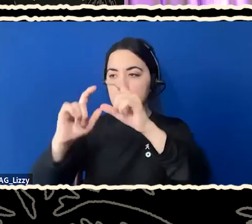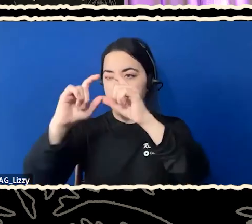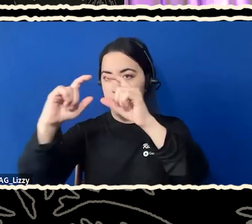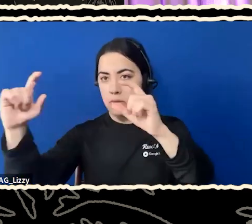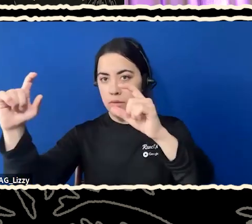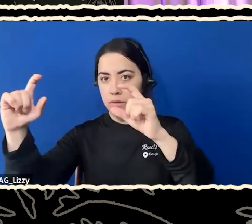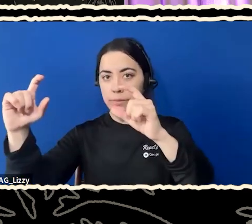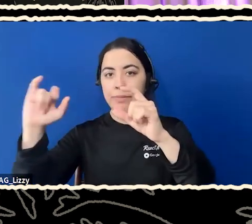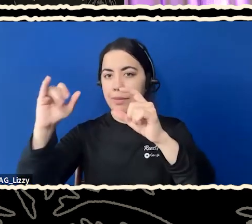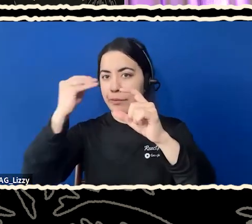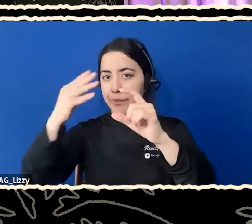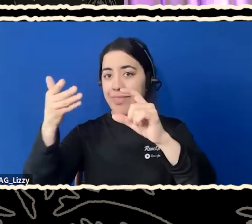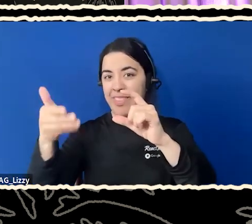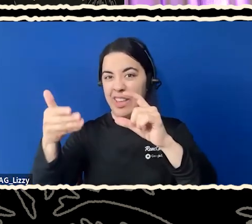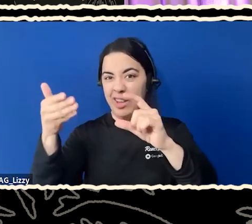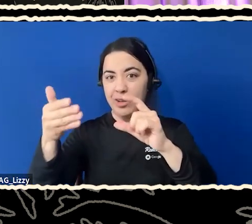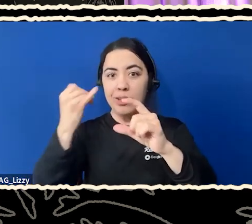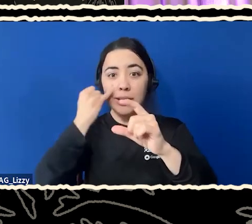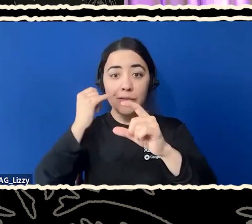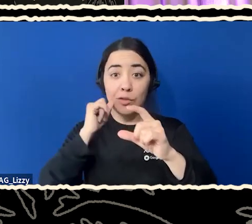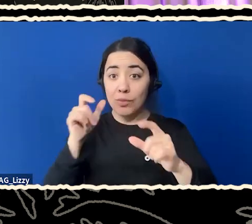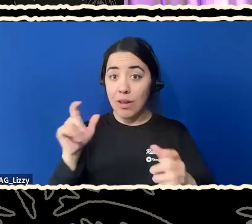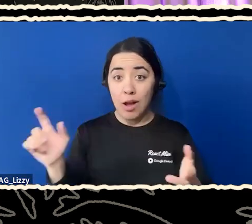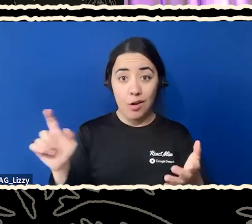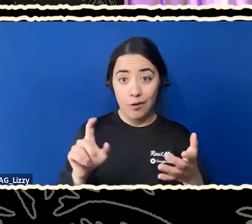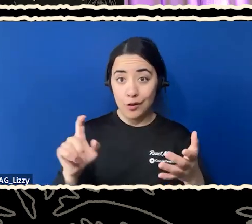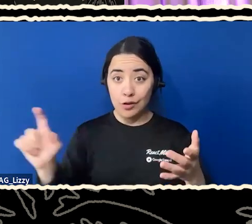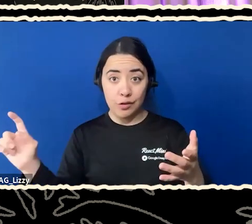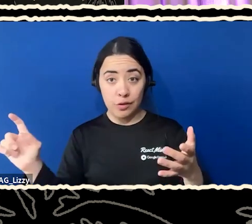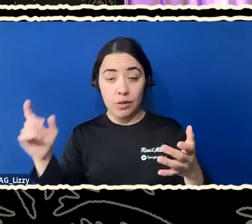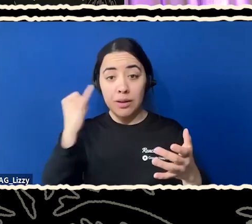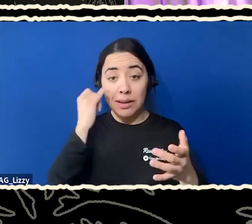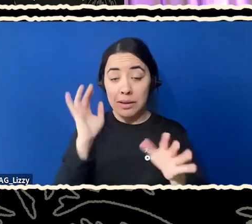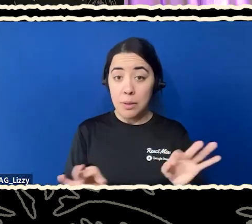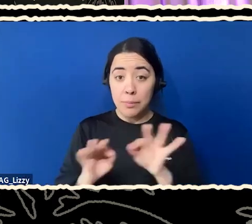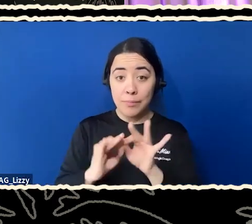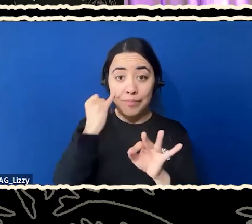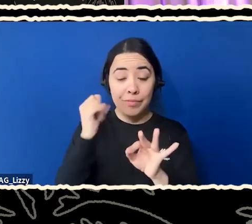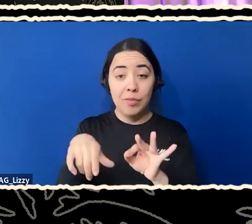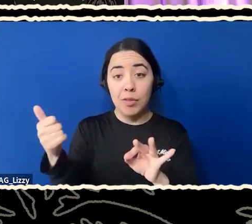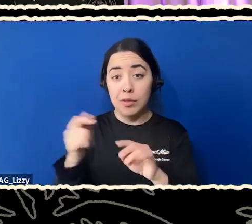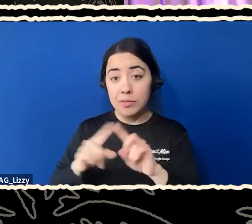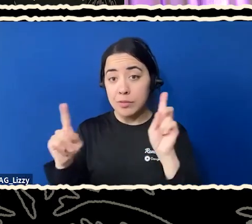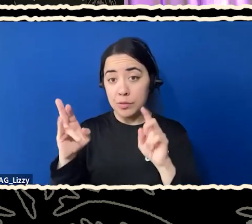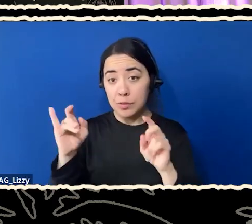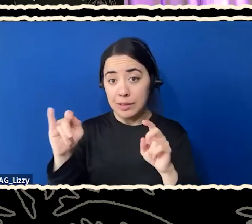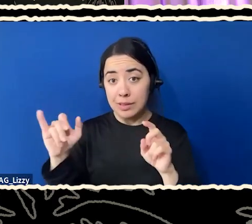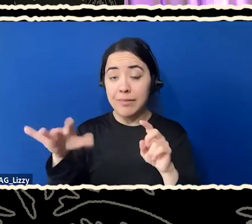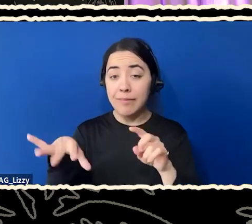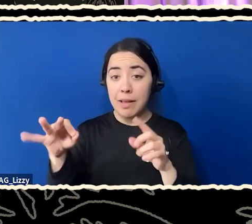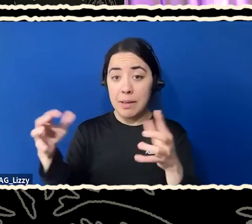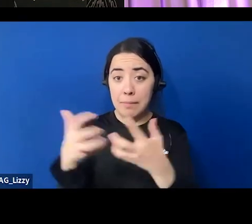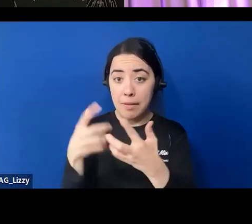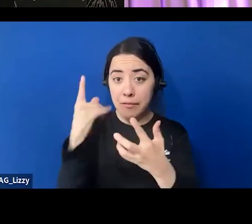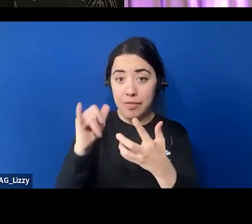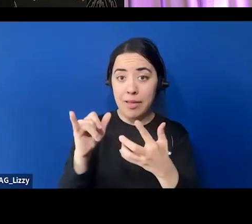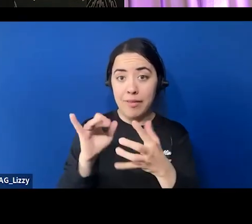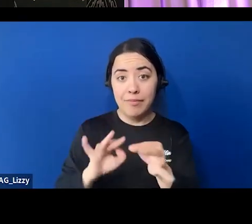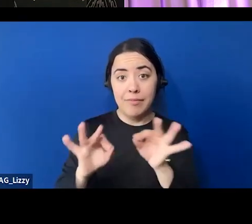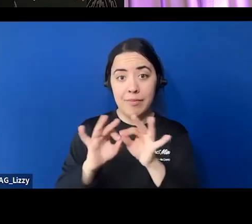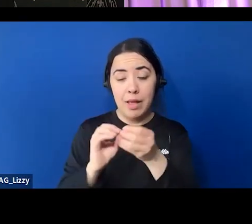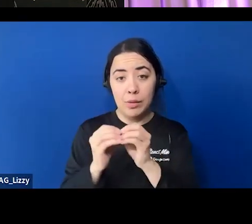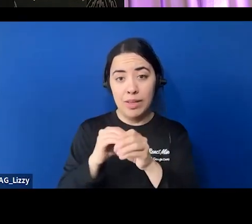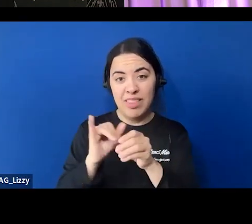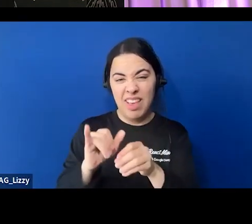info will stay there when you're not hovering your mouse. And that's really important, because if you make another utility that finds matches for values in that array, it's